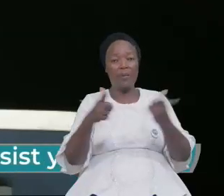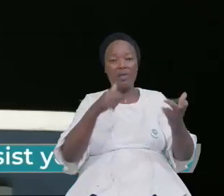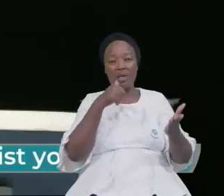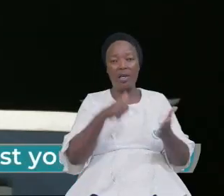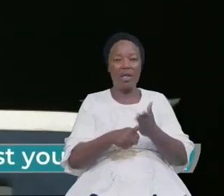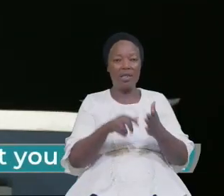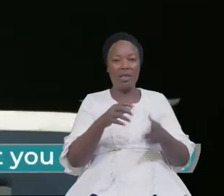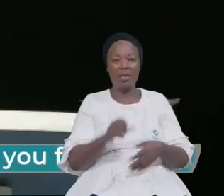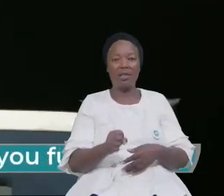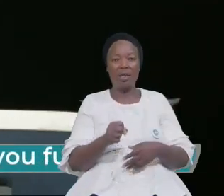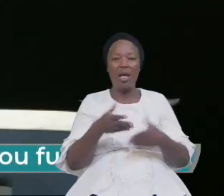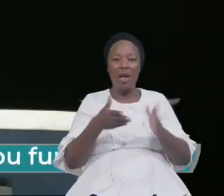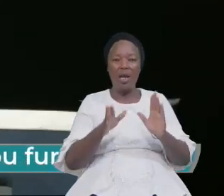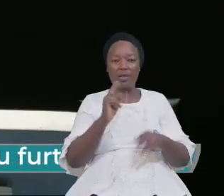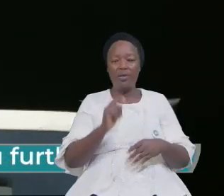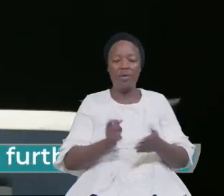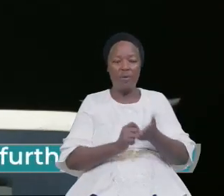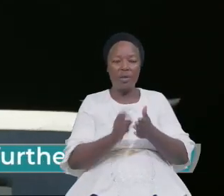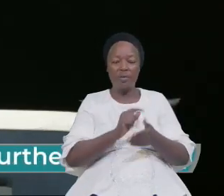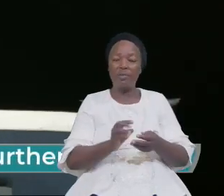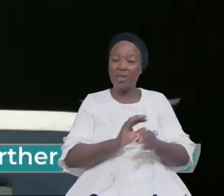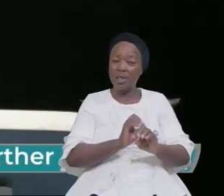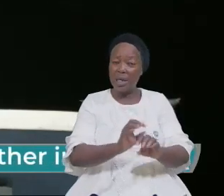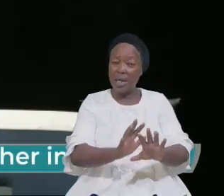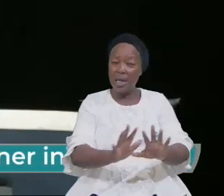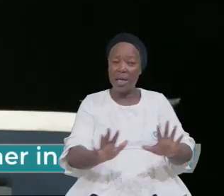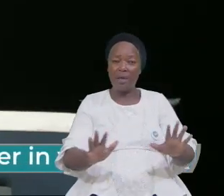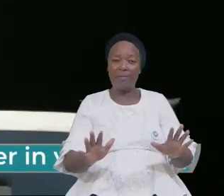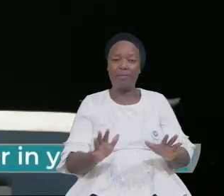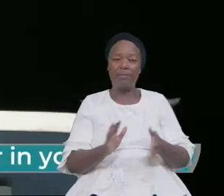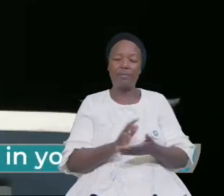Let your writing be legible.